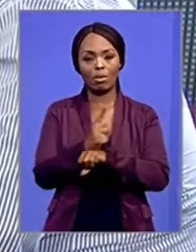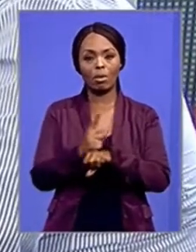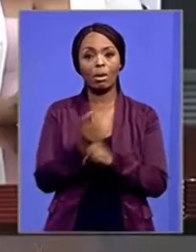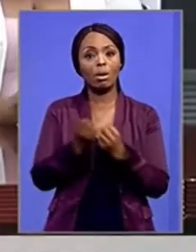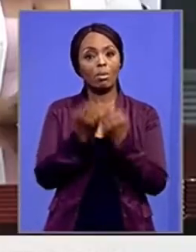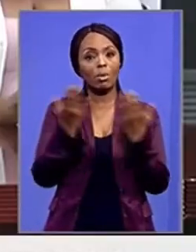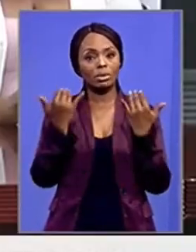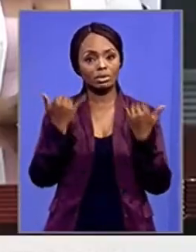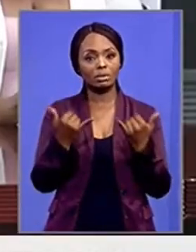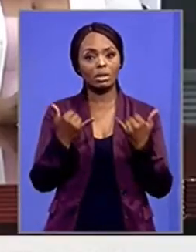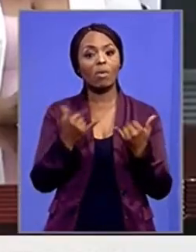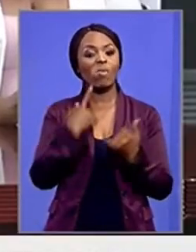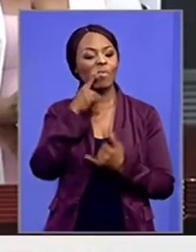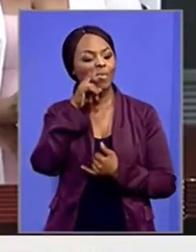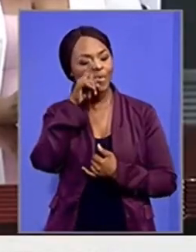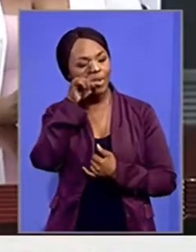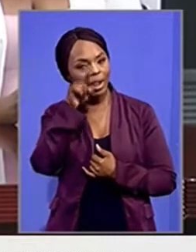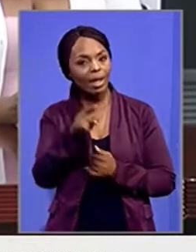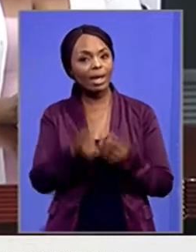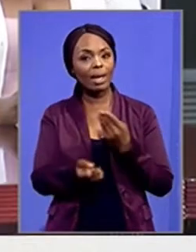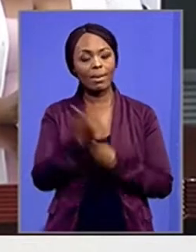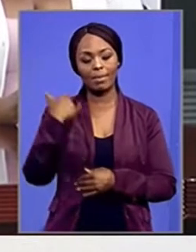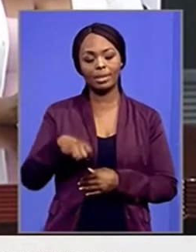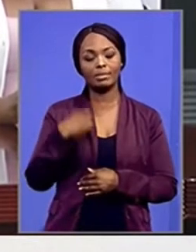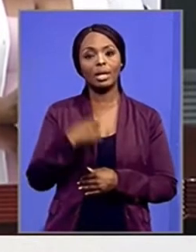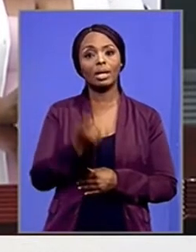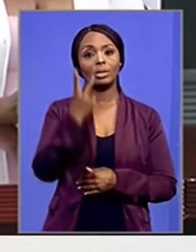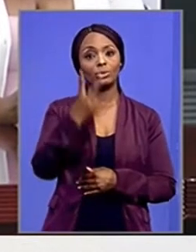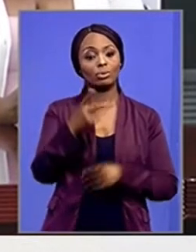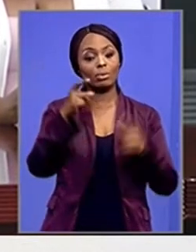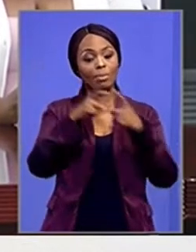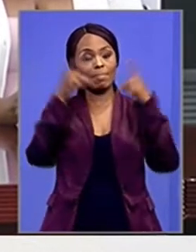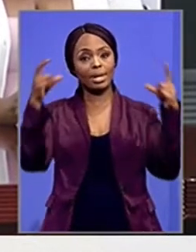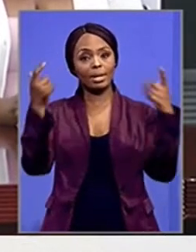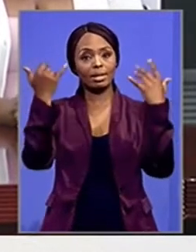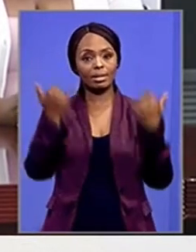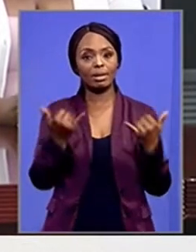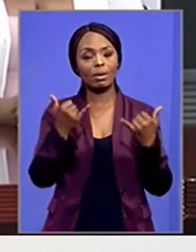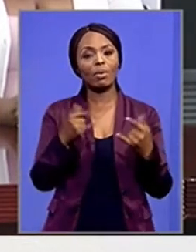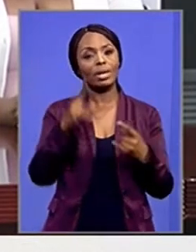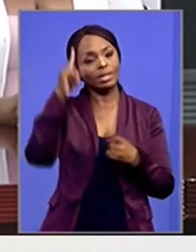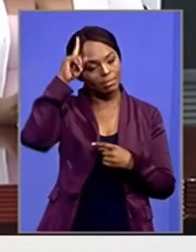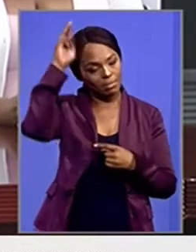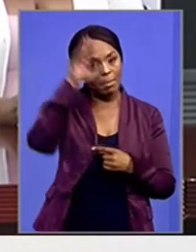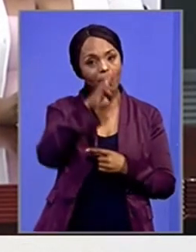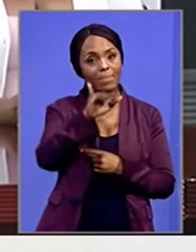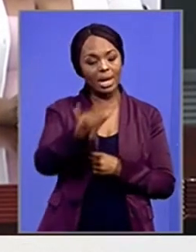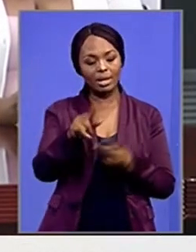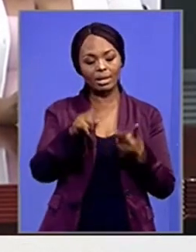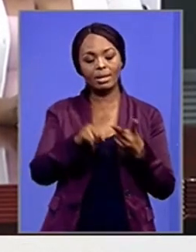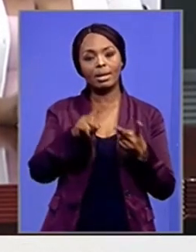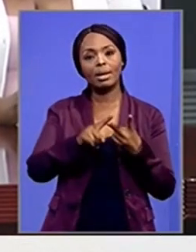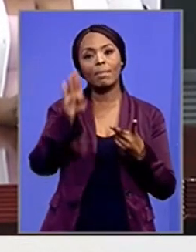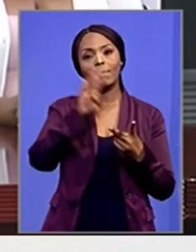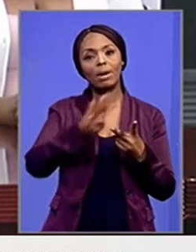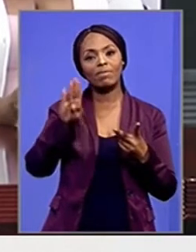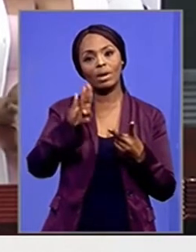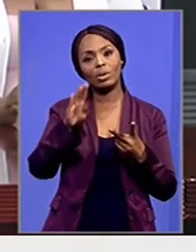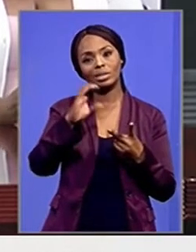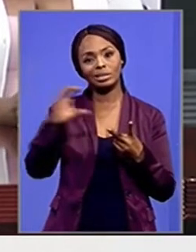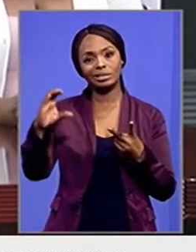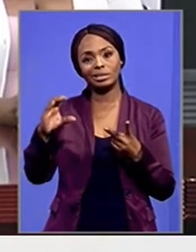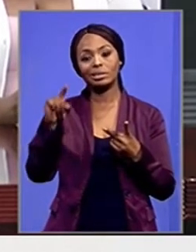neng ba etsa diteko. Bommasepala ba babedi ba baholo profenseng ena, e leng wa Nelson Mandela Bay le wa Buffalo City, ba tlaleile